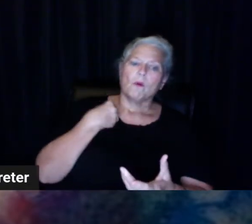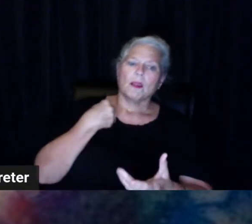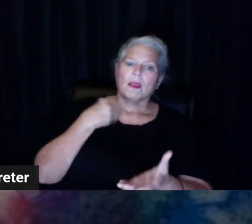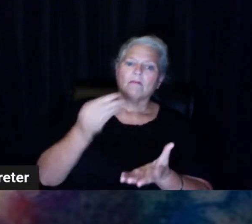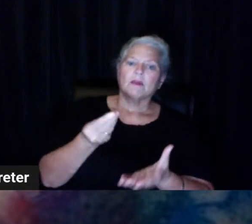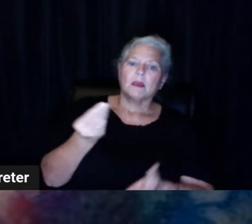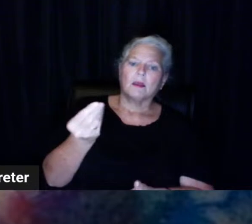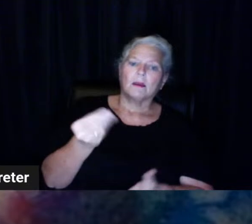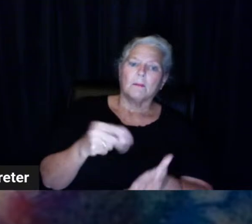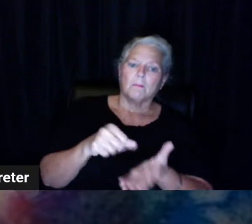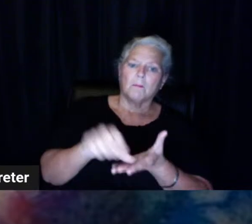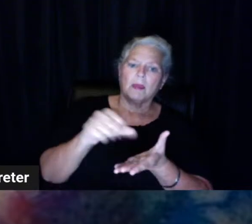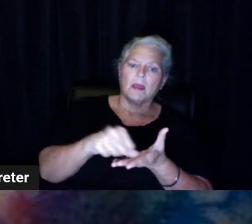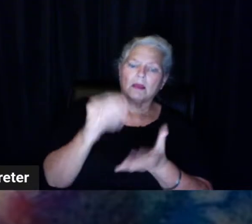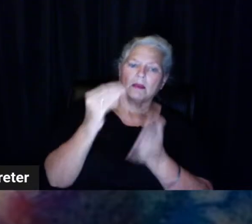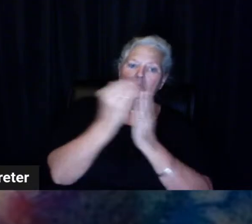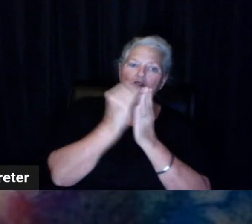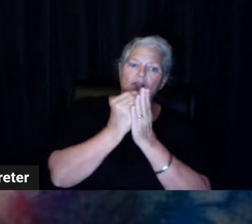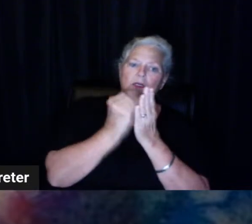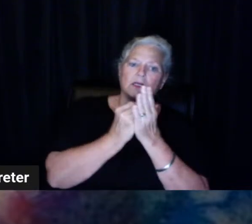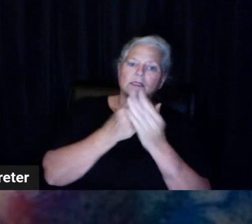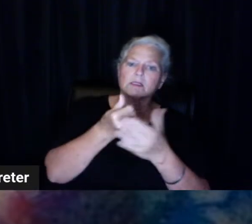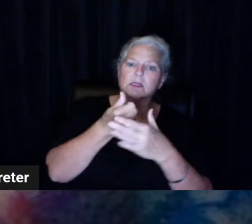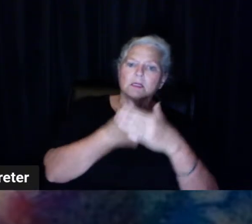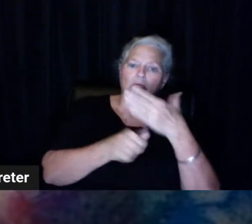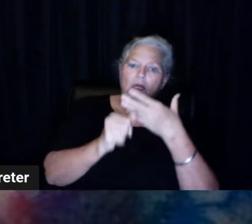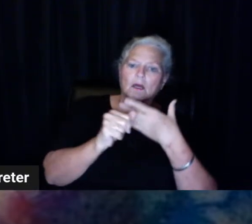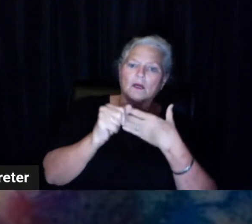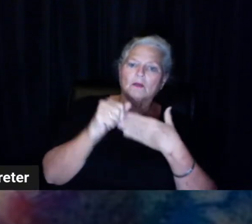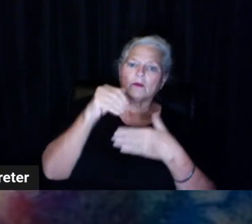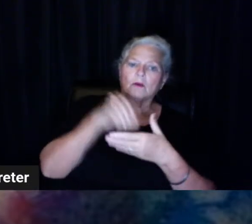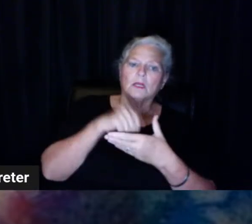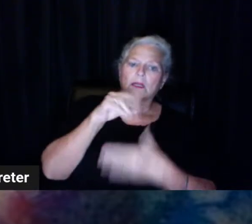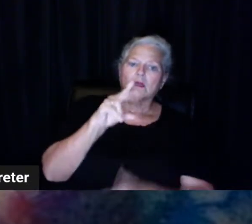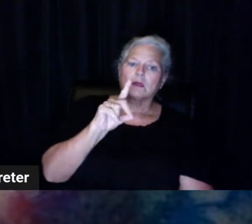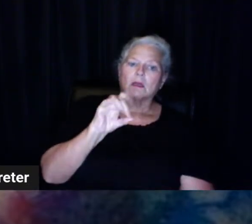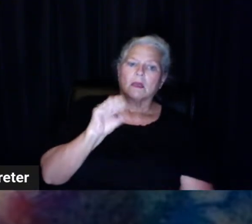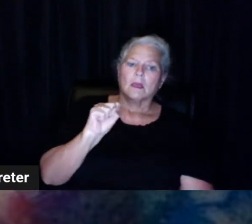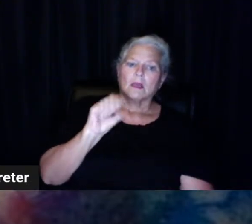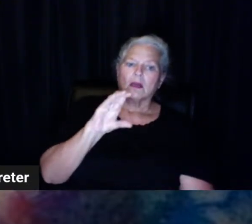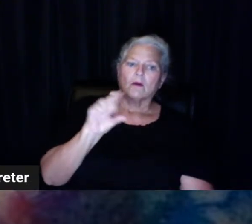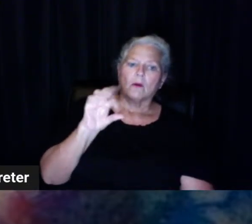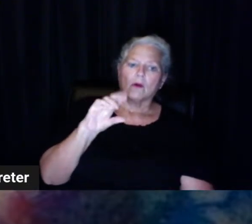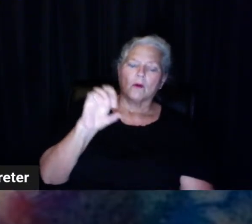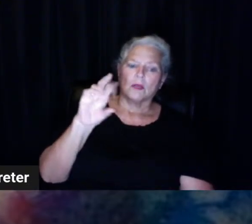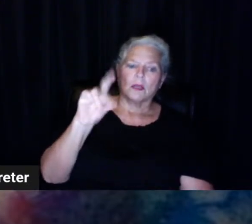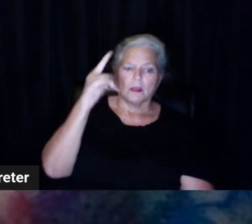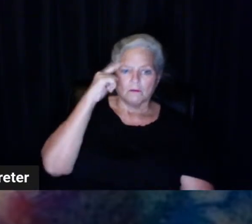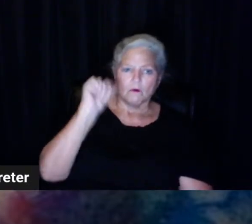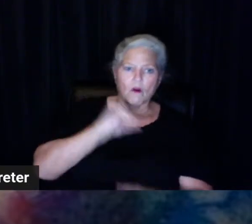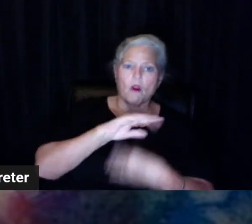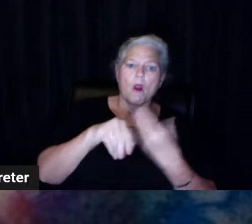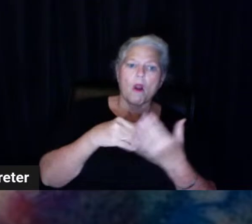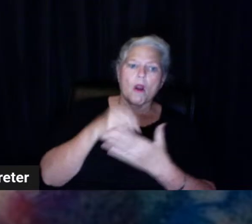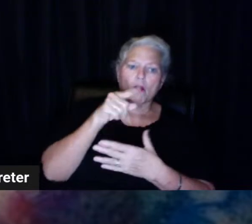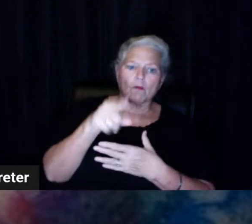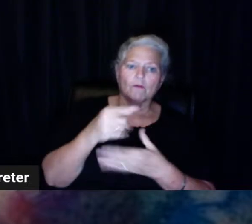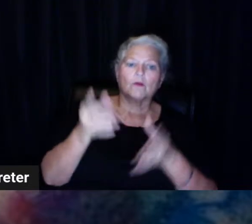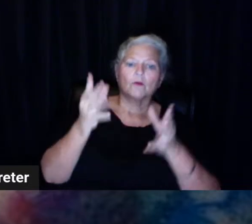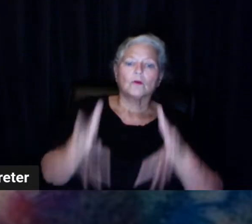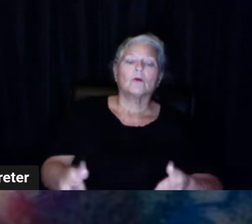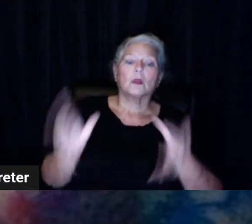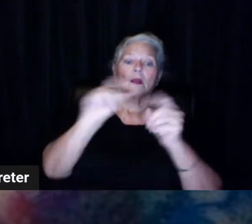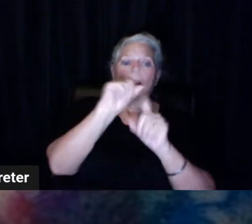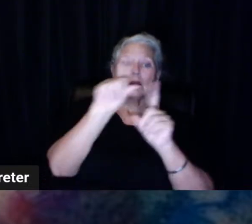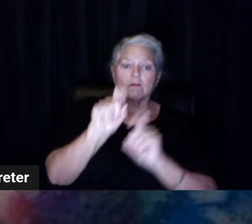listed underneath in Discord for all of you guys where you can leave questions for the